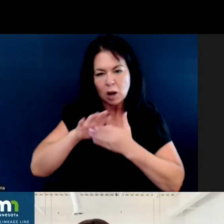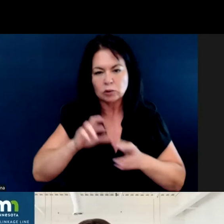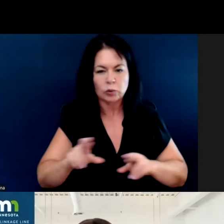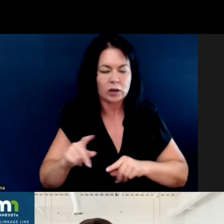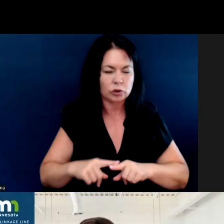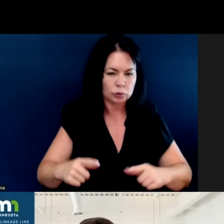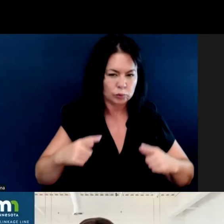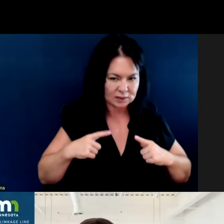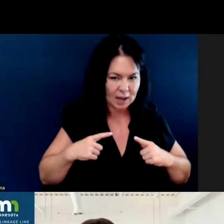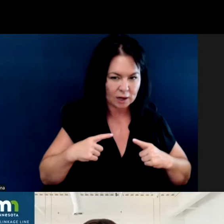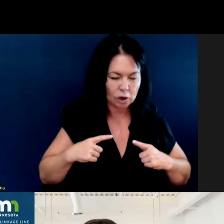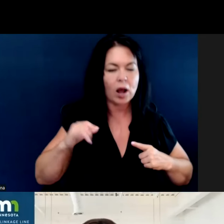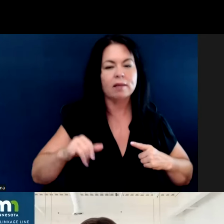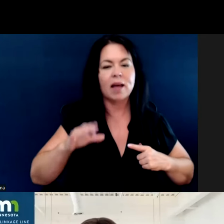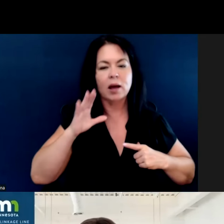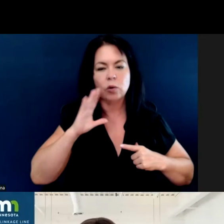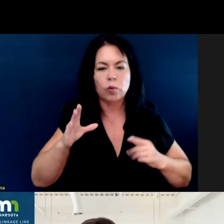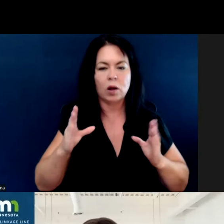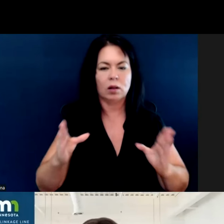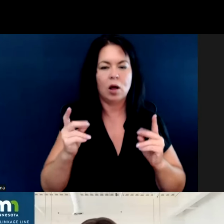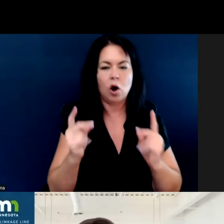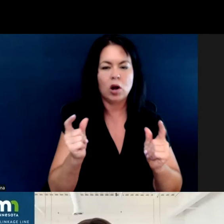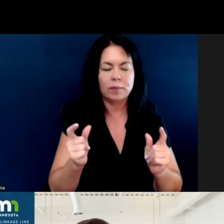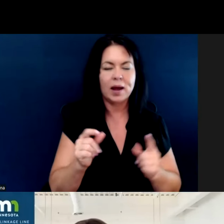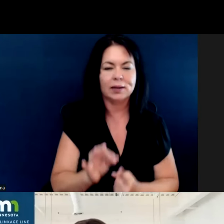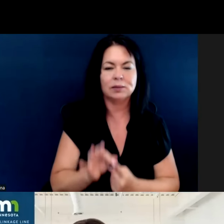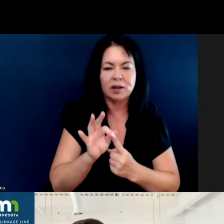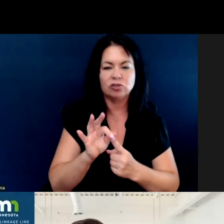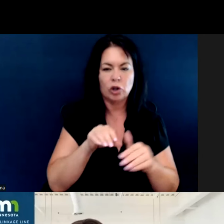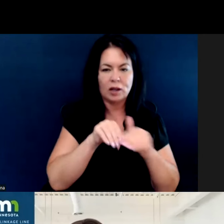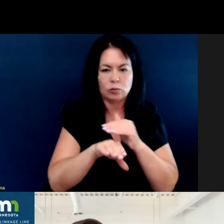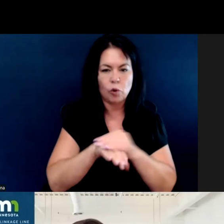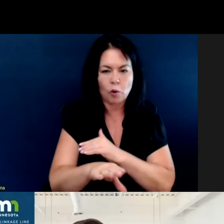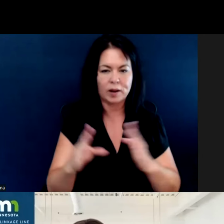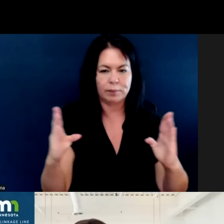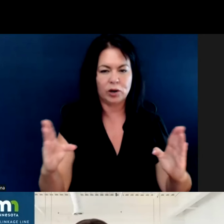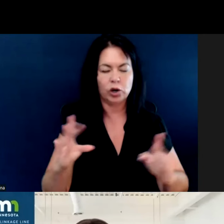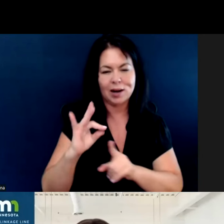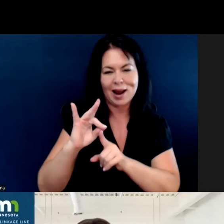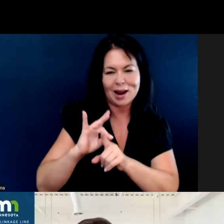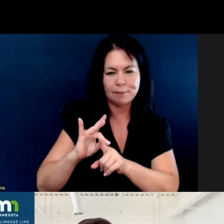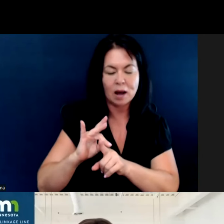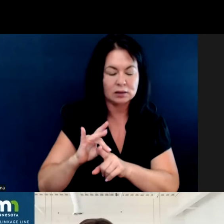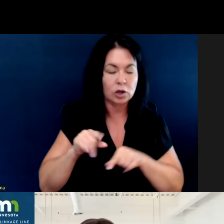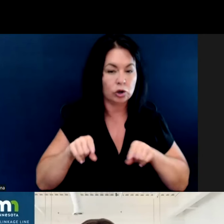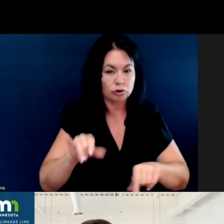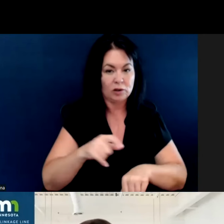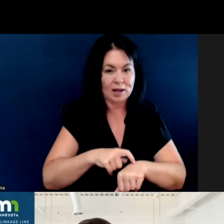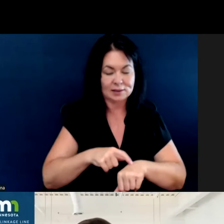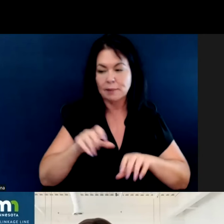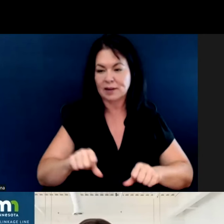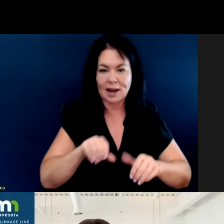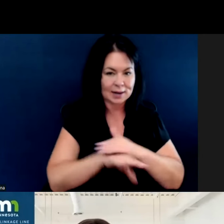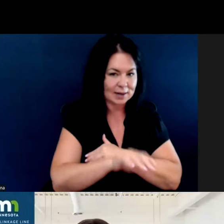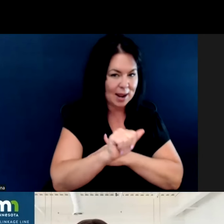special enrollment period. During this special enrollment period, you can then enroll in your Medicare Part A and B and